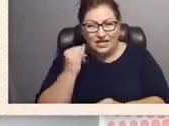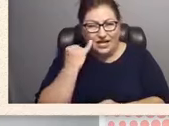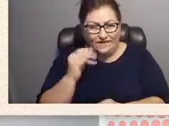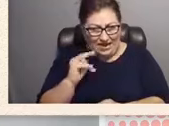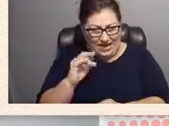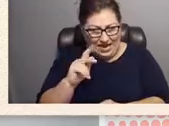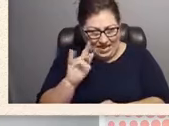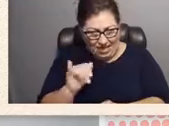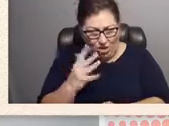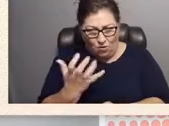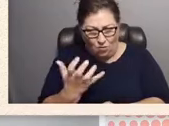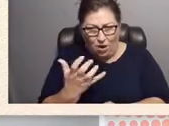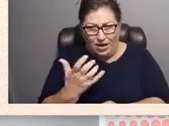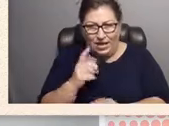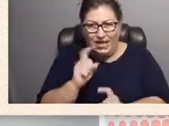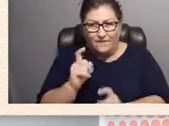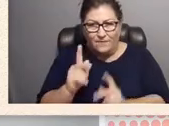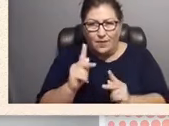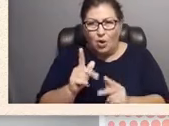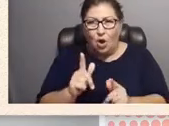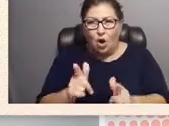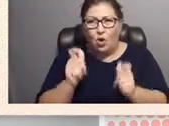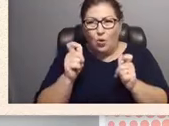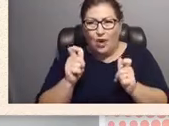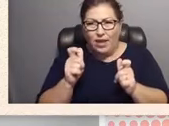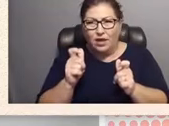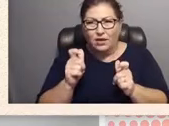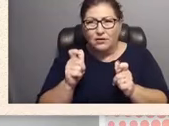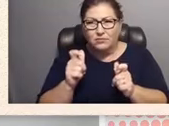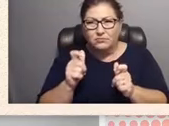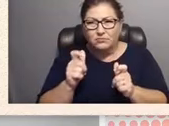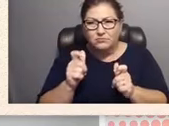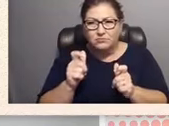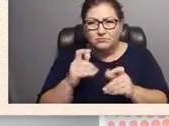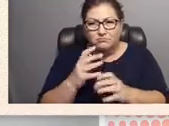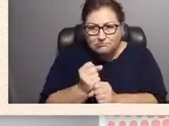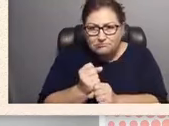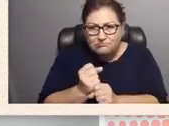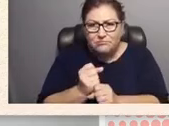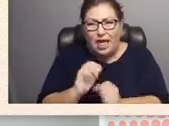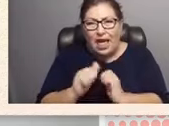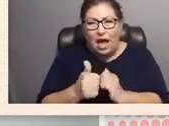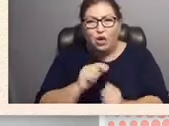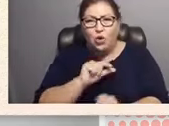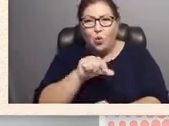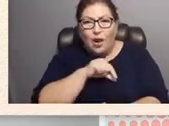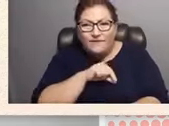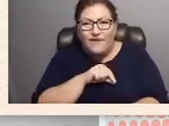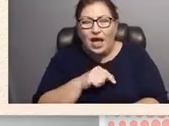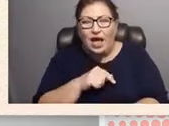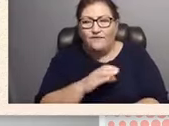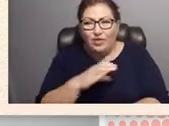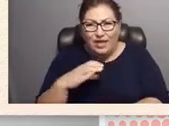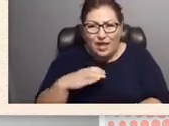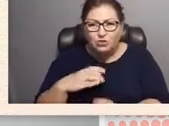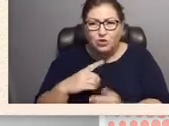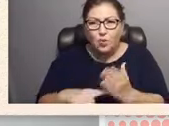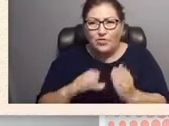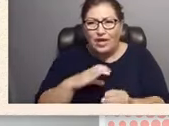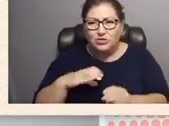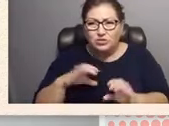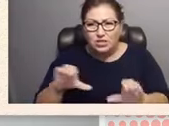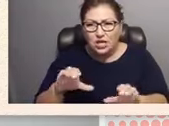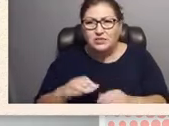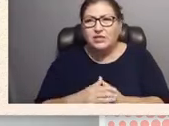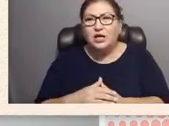quick overview of, how do you qualify to be on the council, and sort of a thumbnail of what the council does. Okay, so in order to qualify to